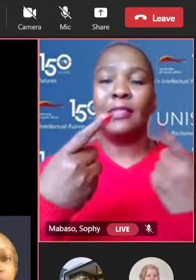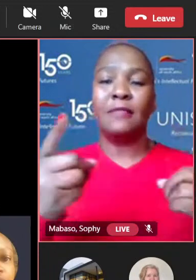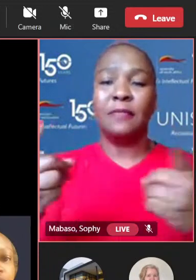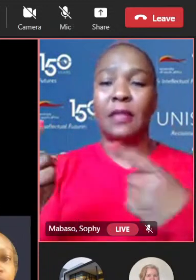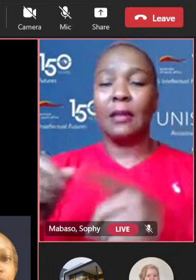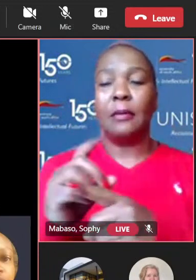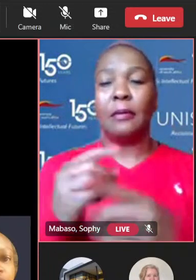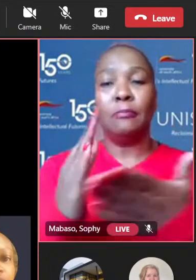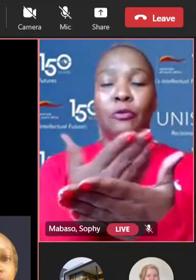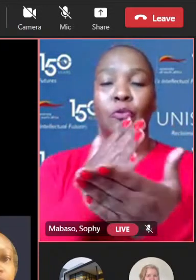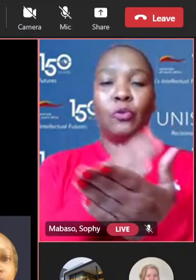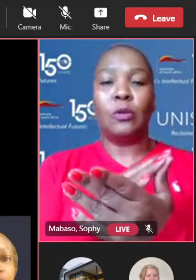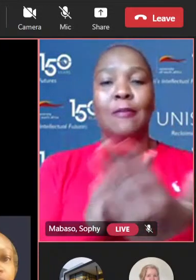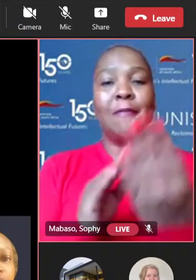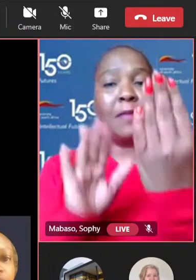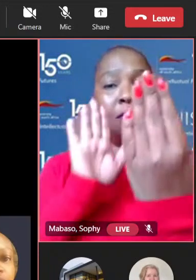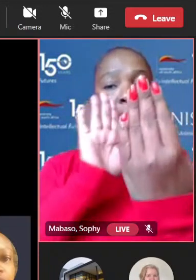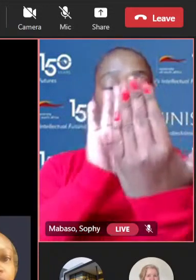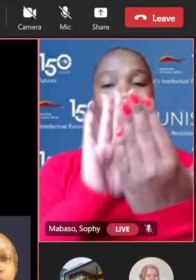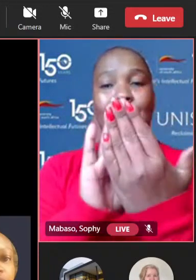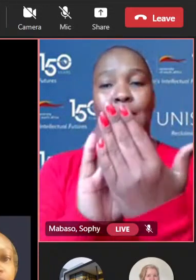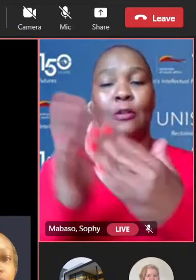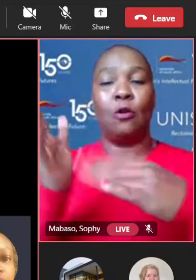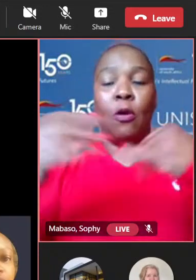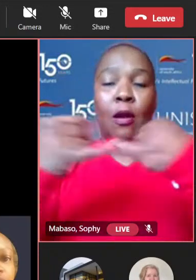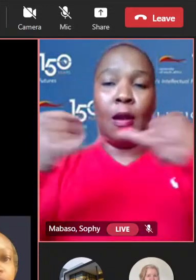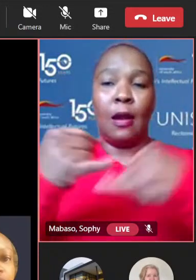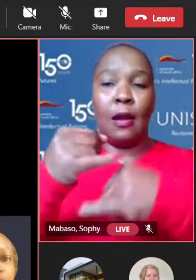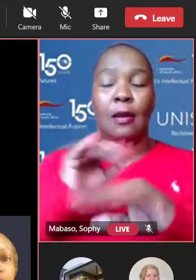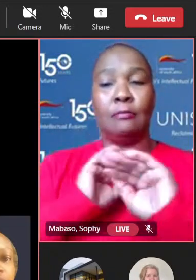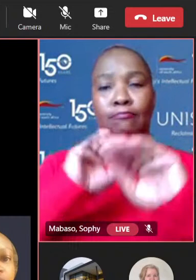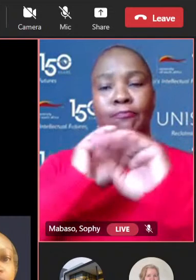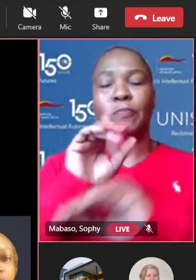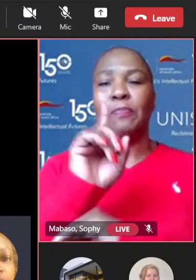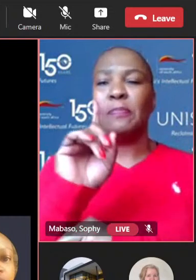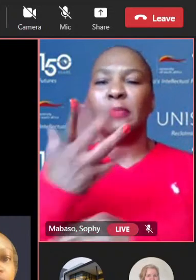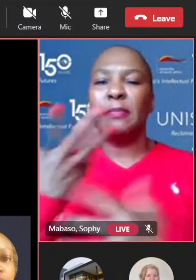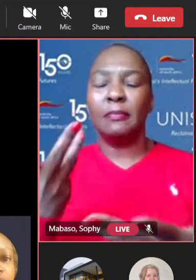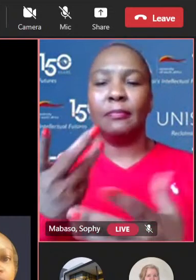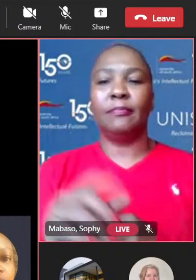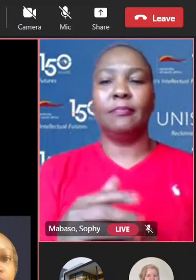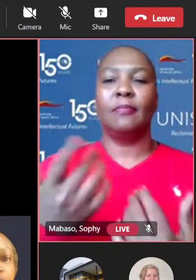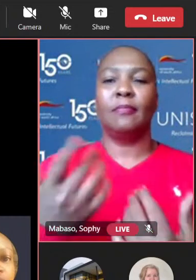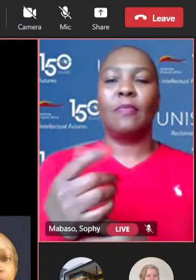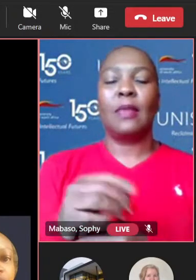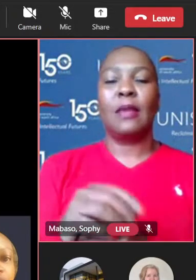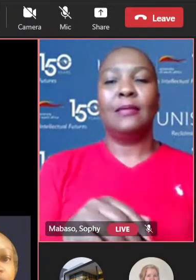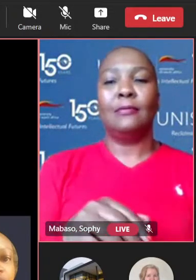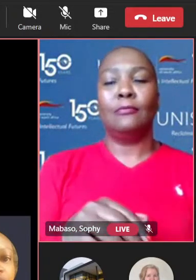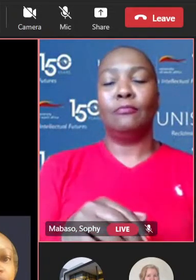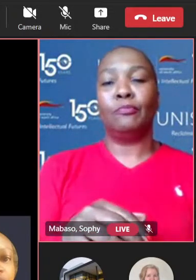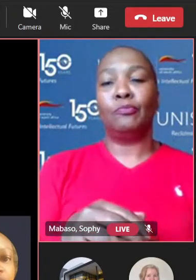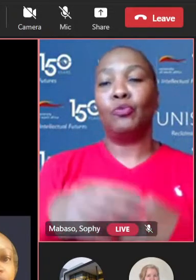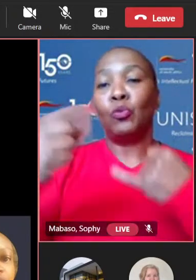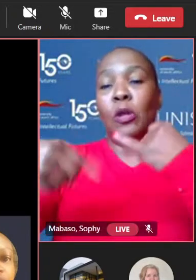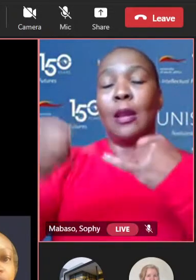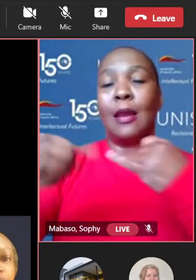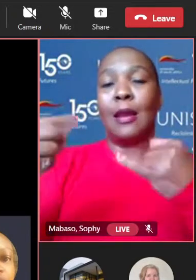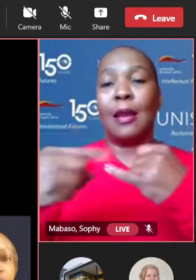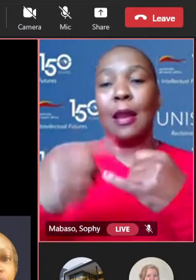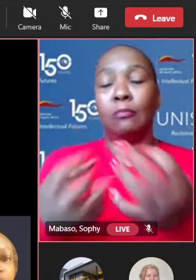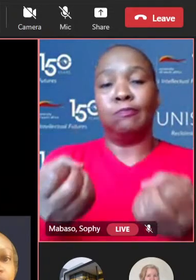the face-to-face and e-tutoring is that for face-to-face, the tutorials are offered for the